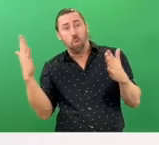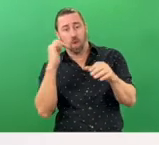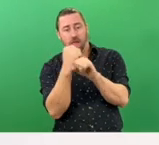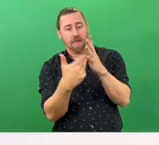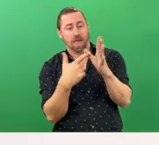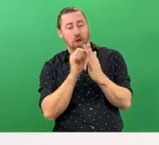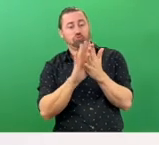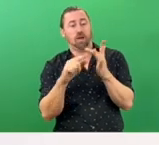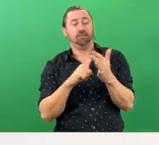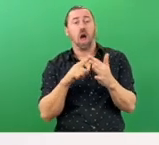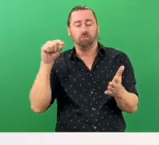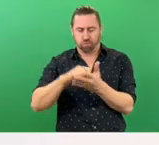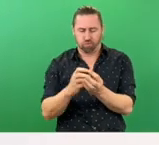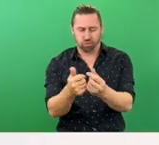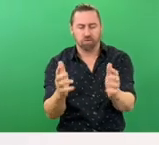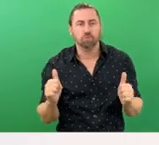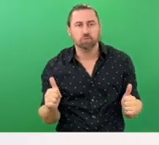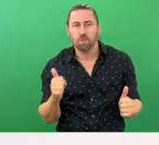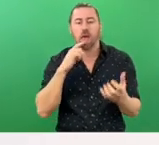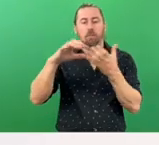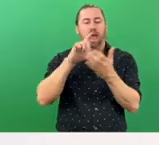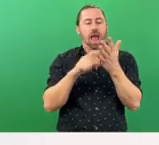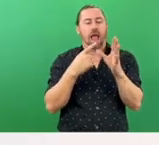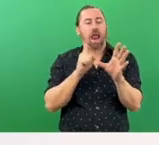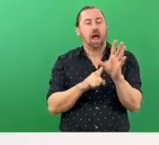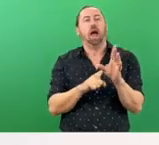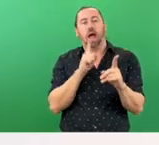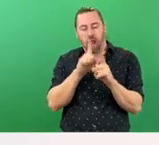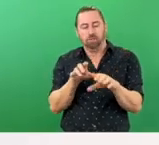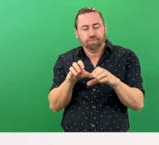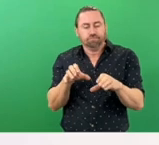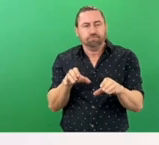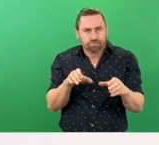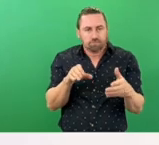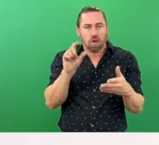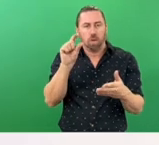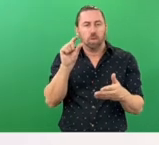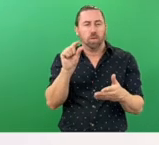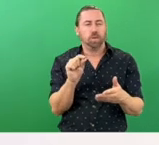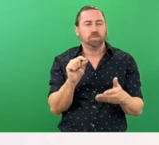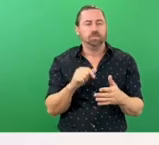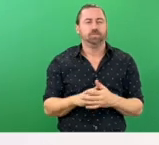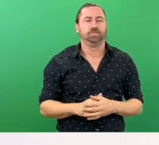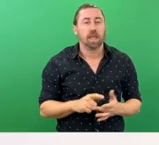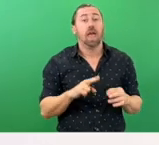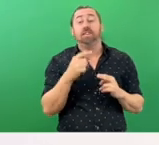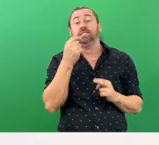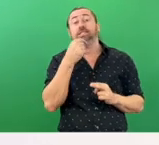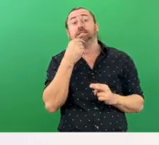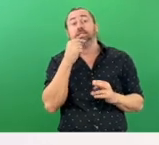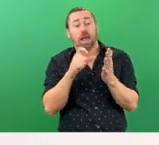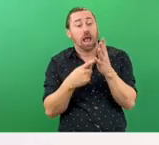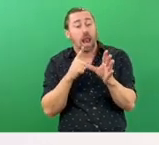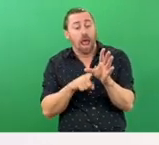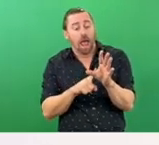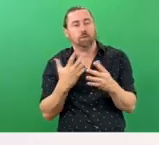crumble. It would just fall apart. But when it's mixed with clay, that gives it its hardness and its body. If it's got very little